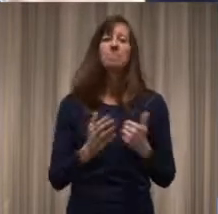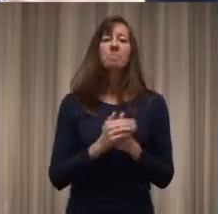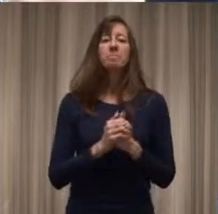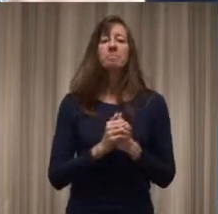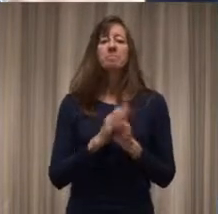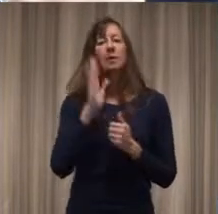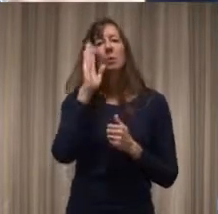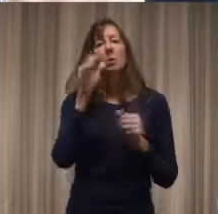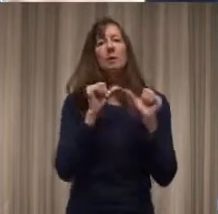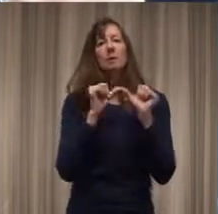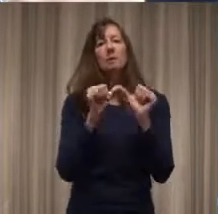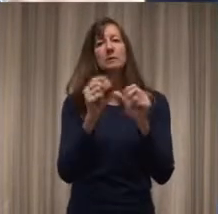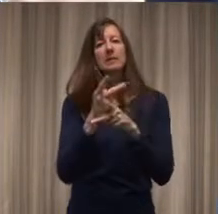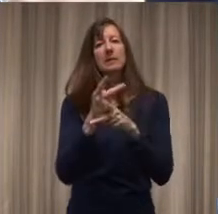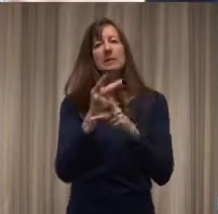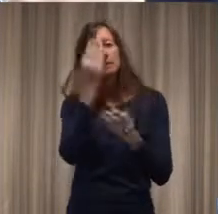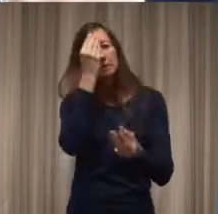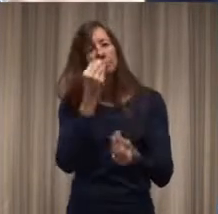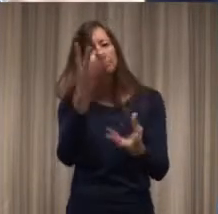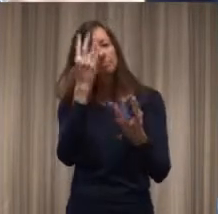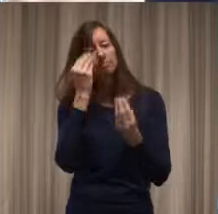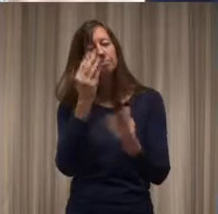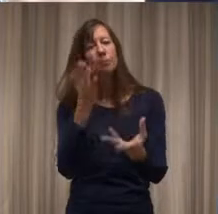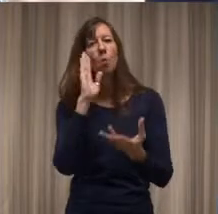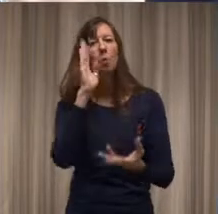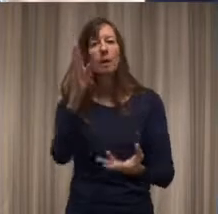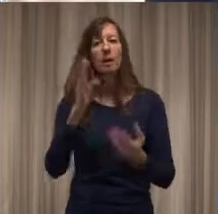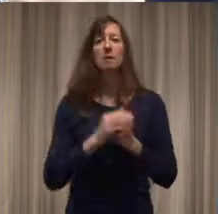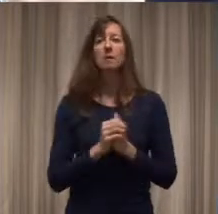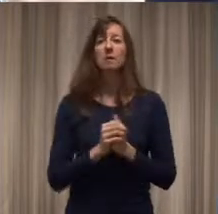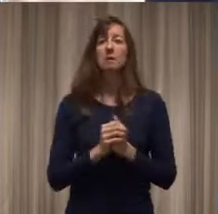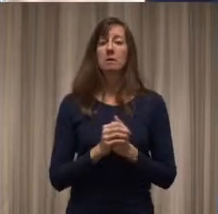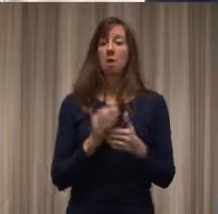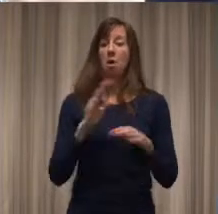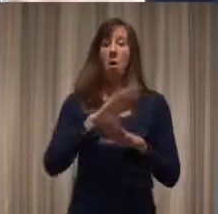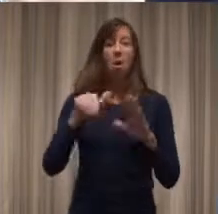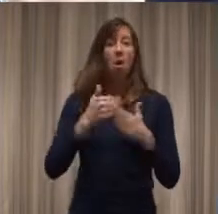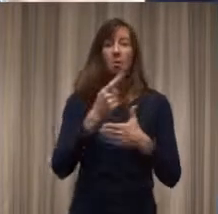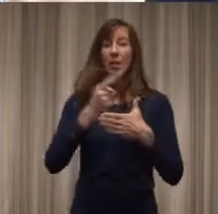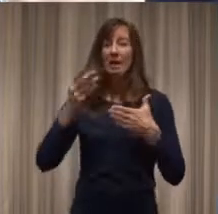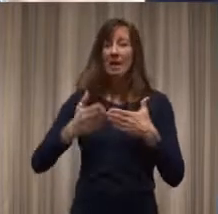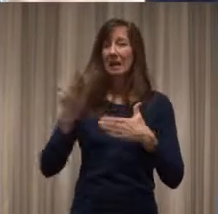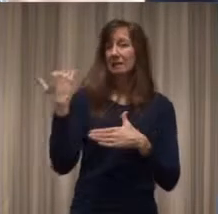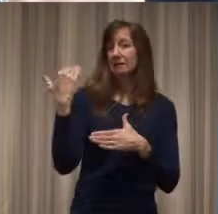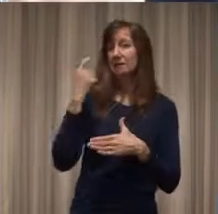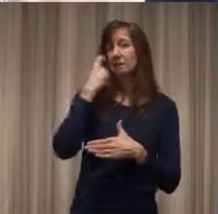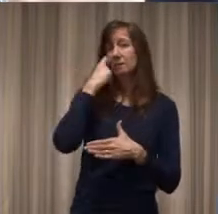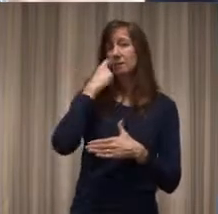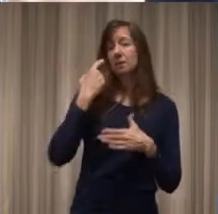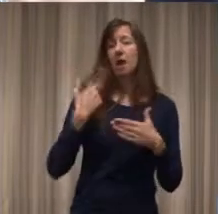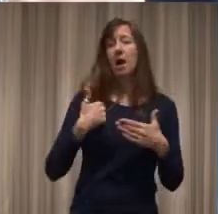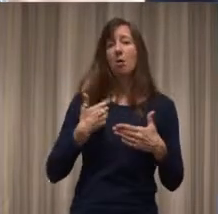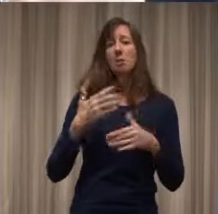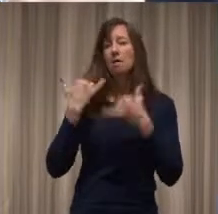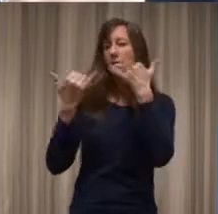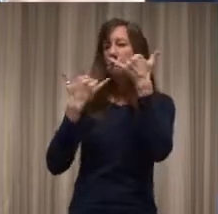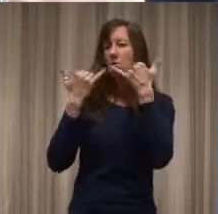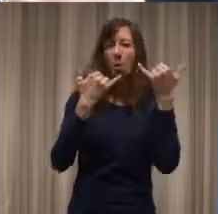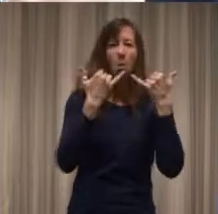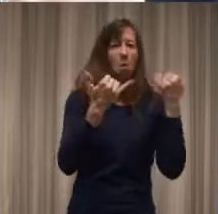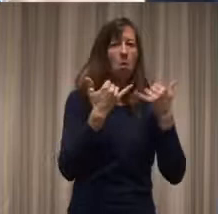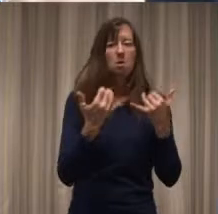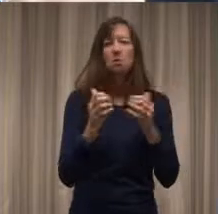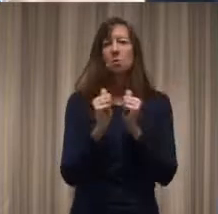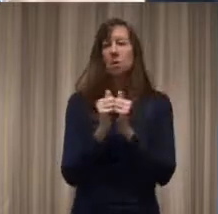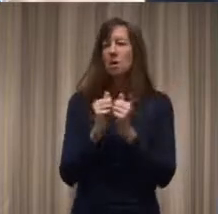as we possibly can. I was on calls all weekend long, pushing to get more vaccine doses for us here, and we will keep pushing